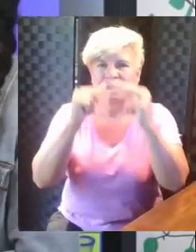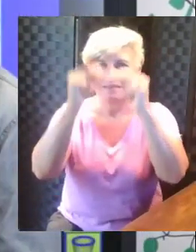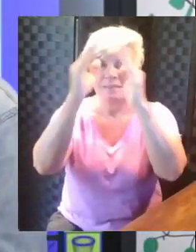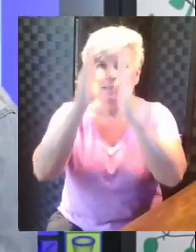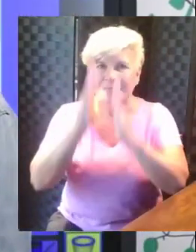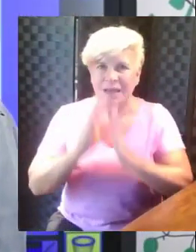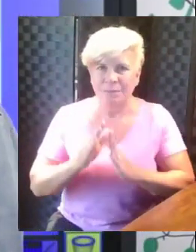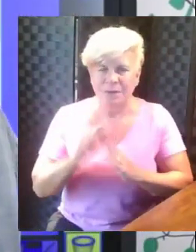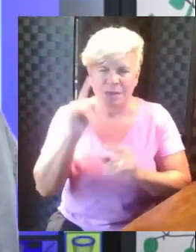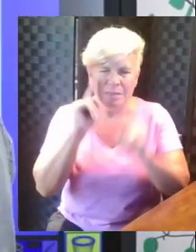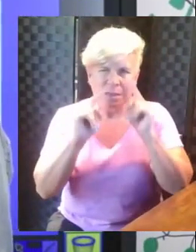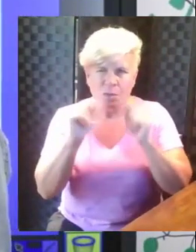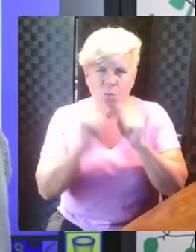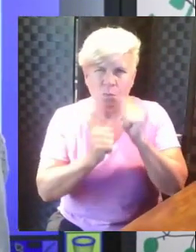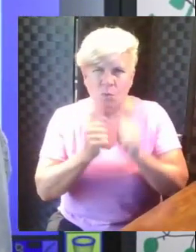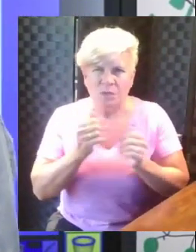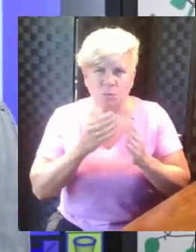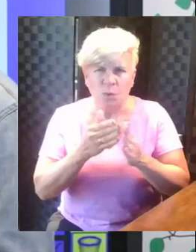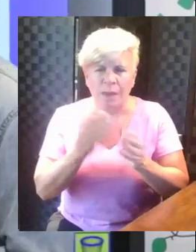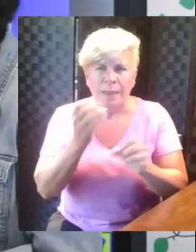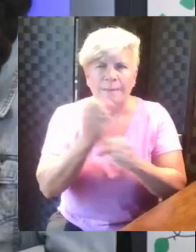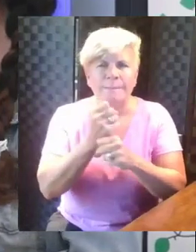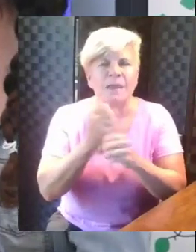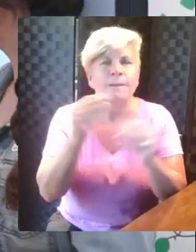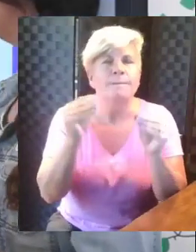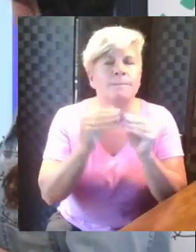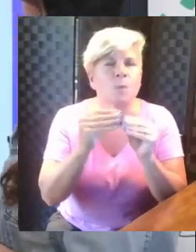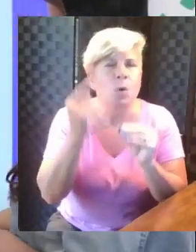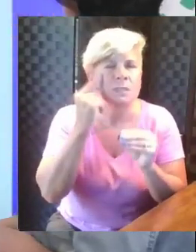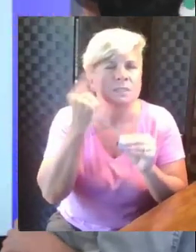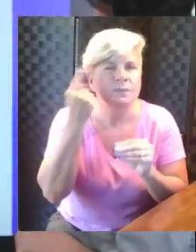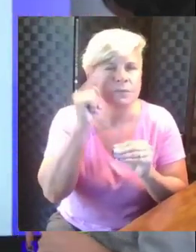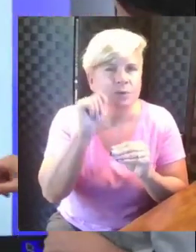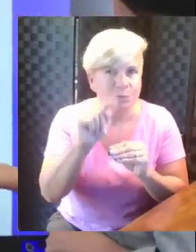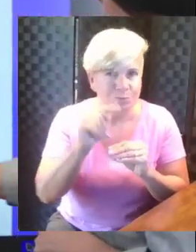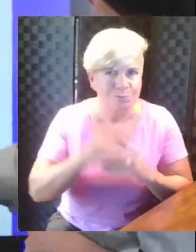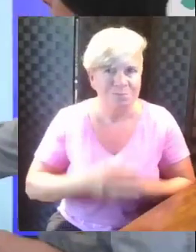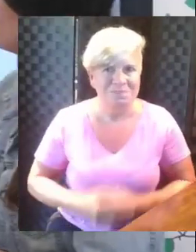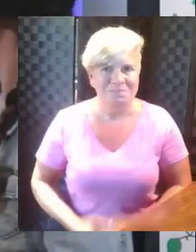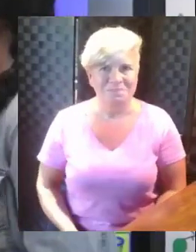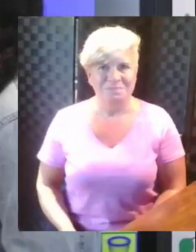want you to think, which way makes more sense to you?